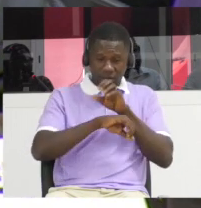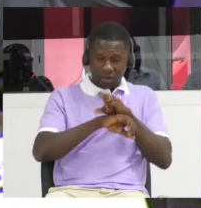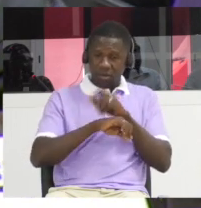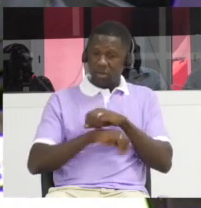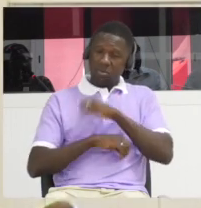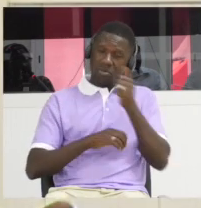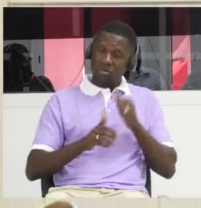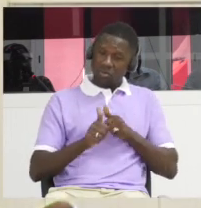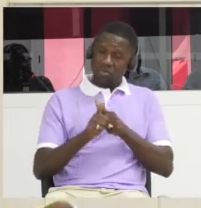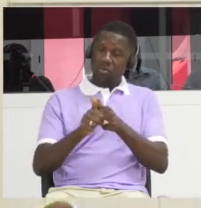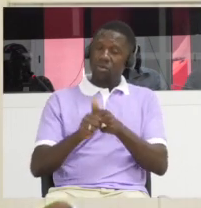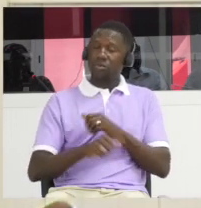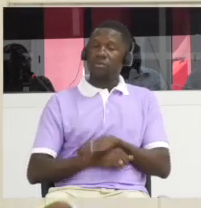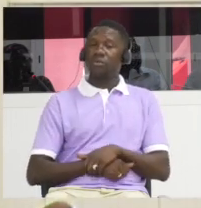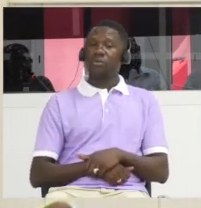aides.